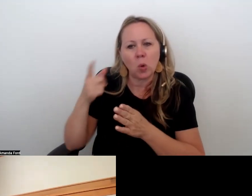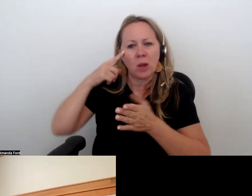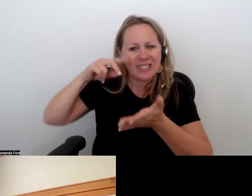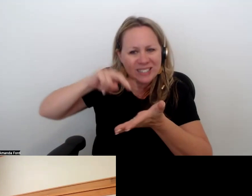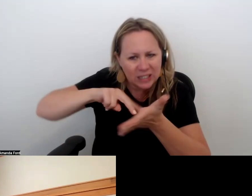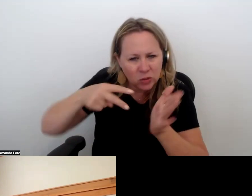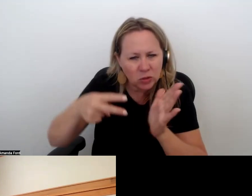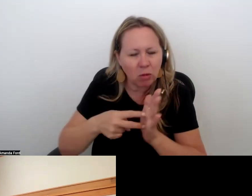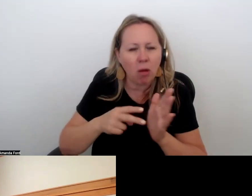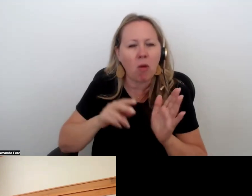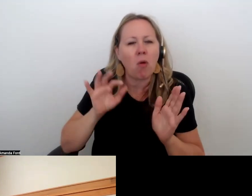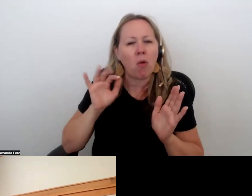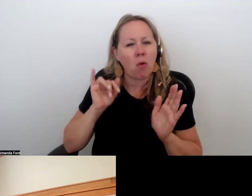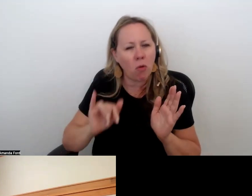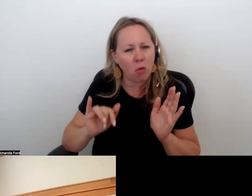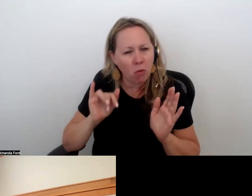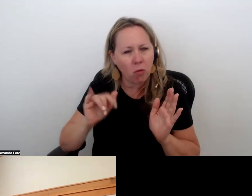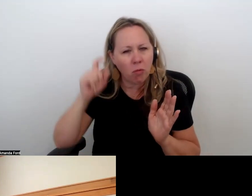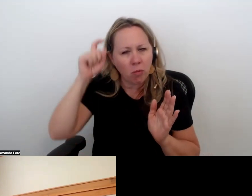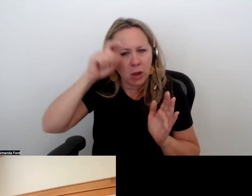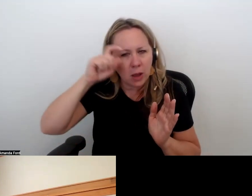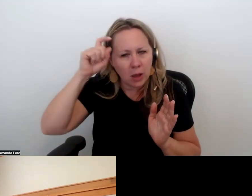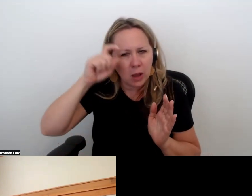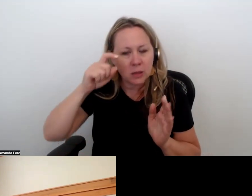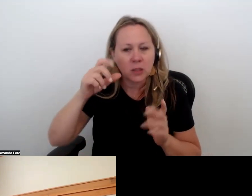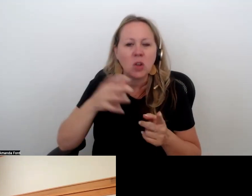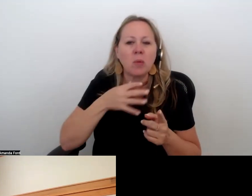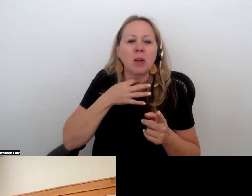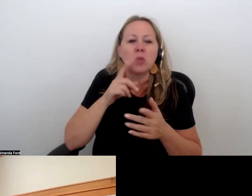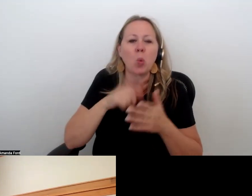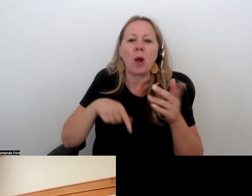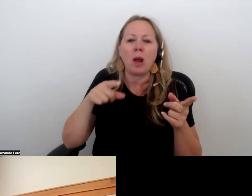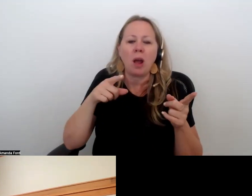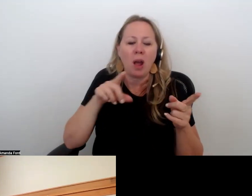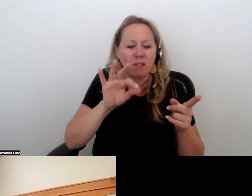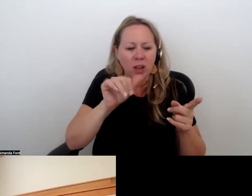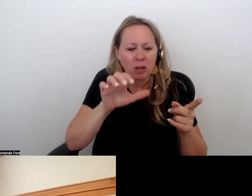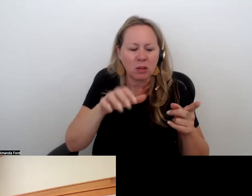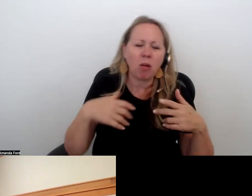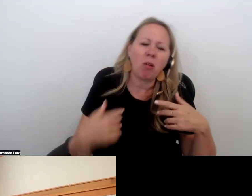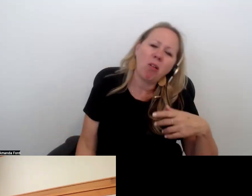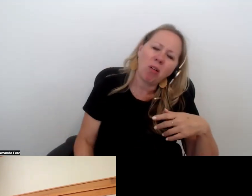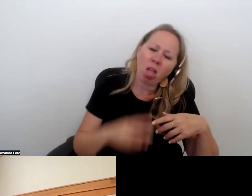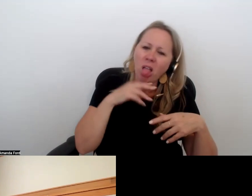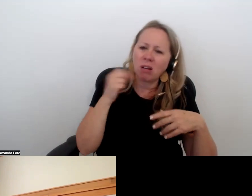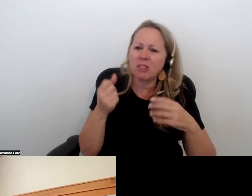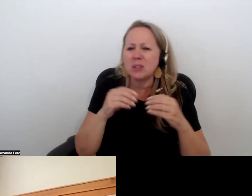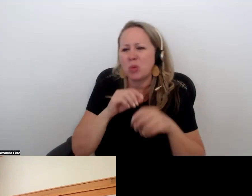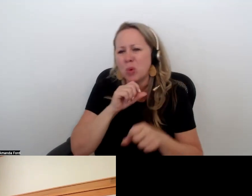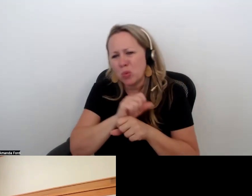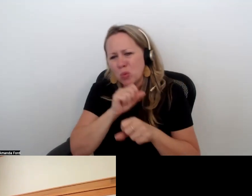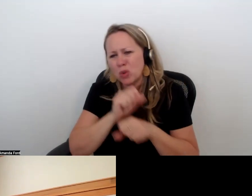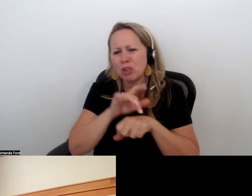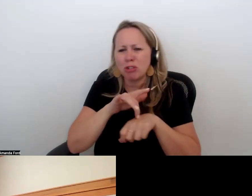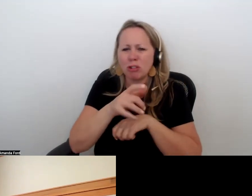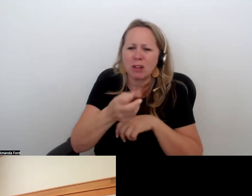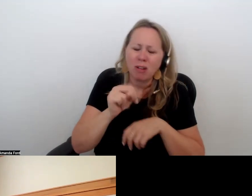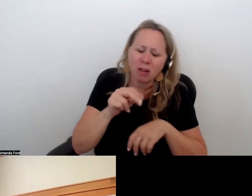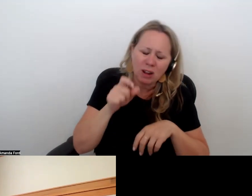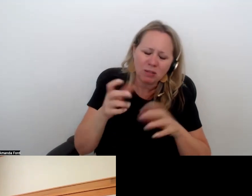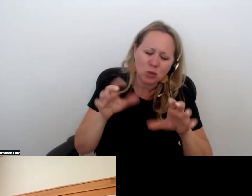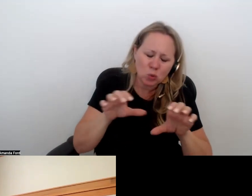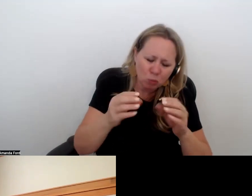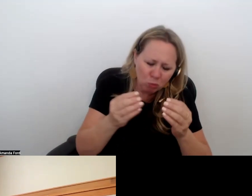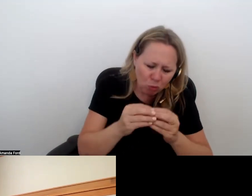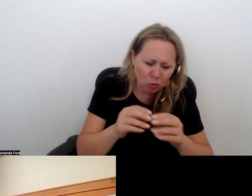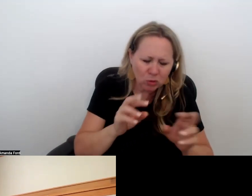important. But what would you say to faculty who think that's just more work for me at the front end? I have to do so much more to be ready. Because I hear